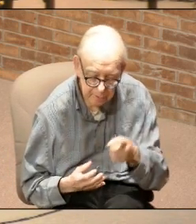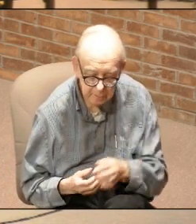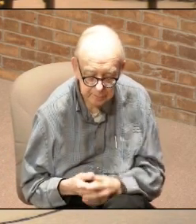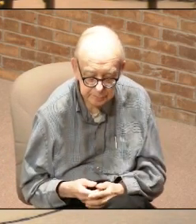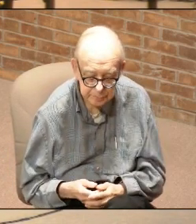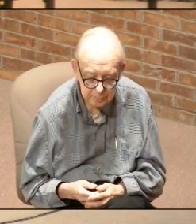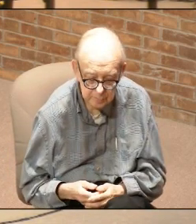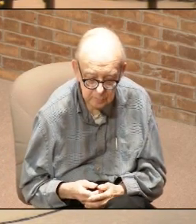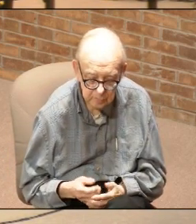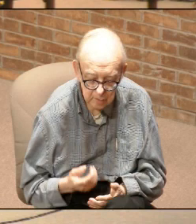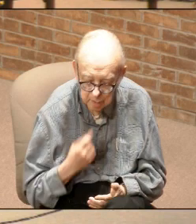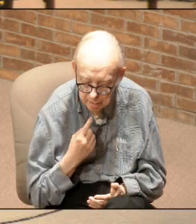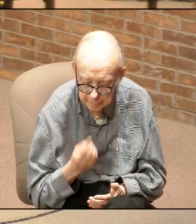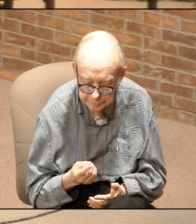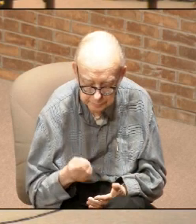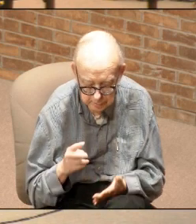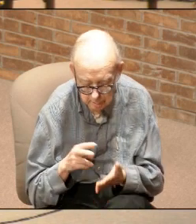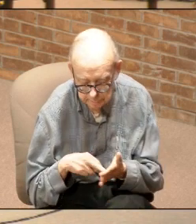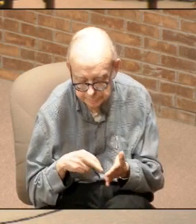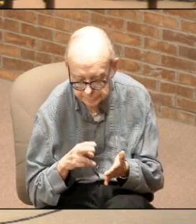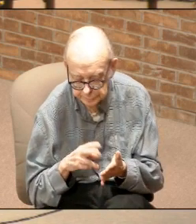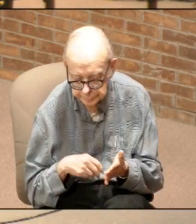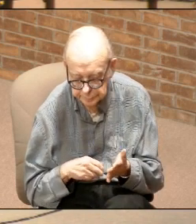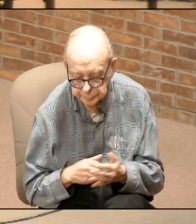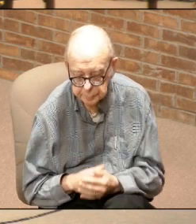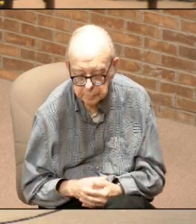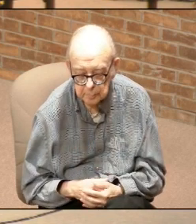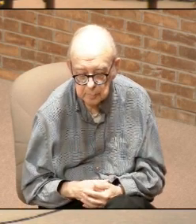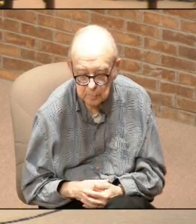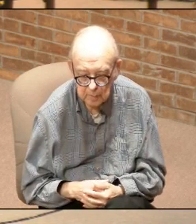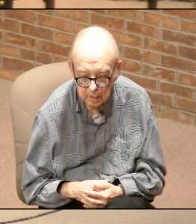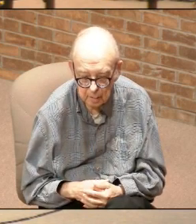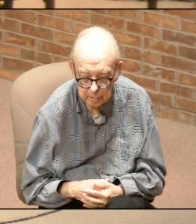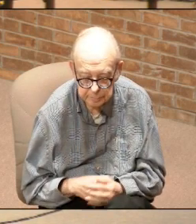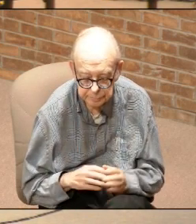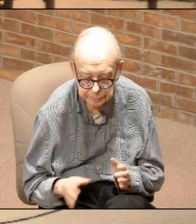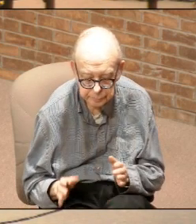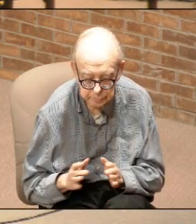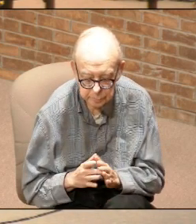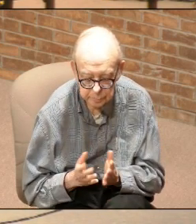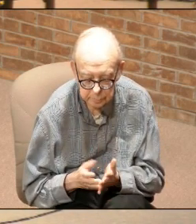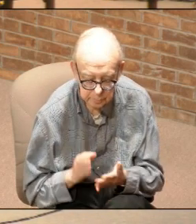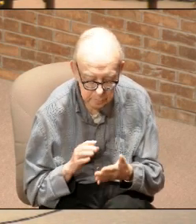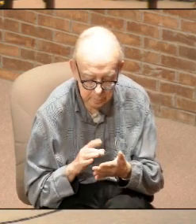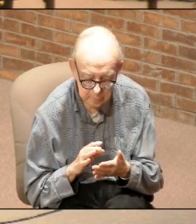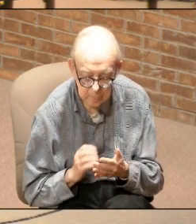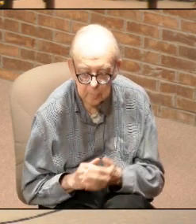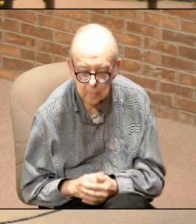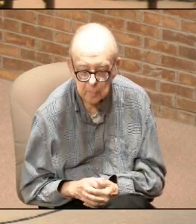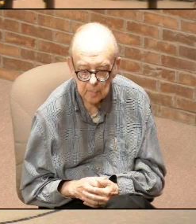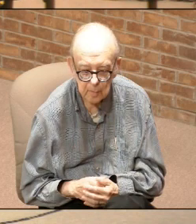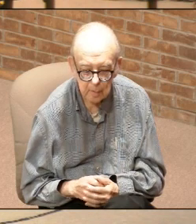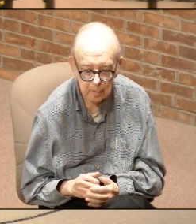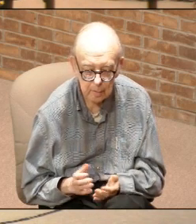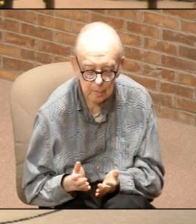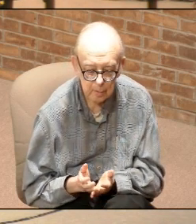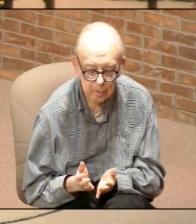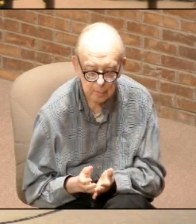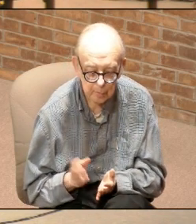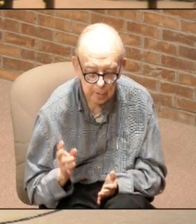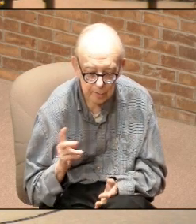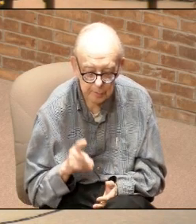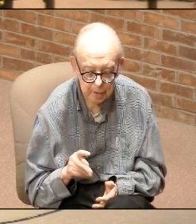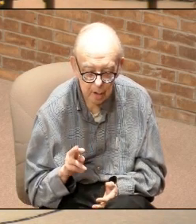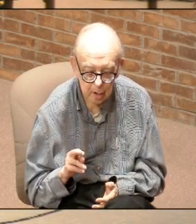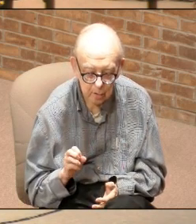if you ever really want to read and do a bible study the book of proverbs is pretty